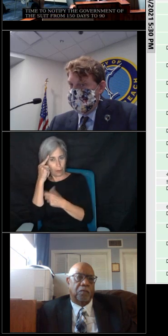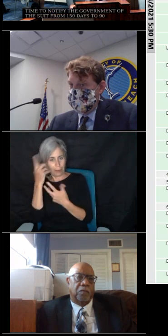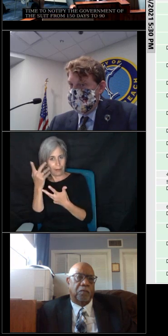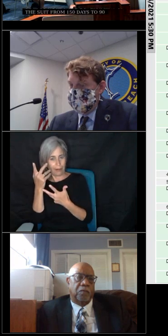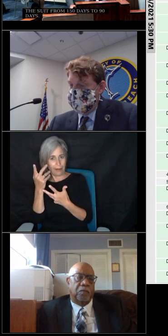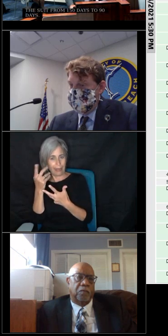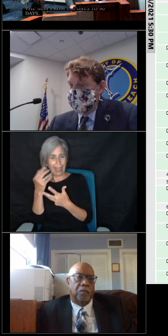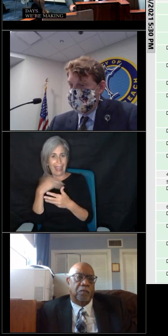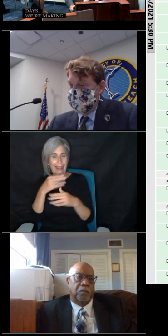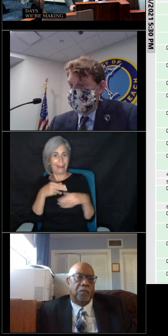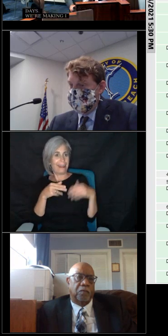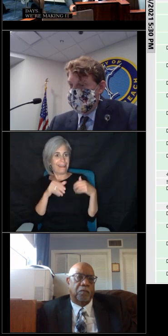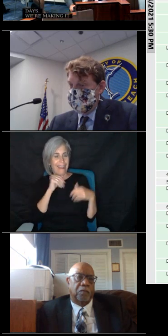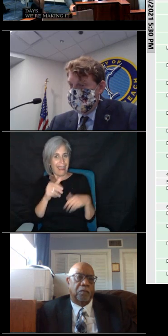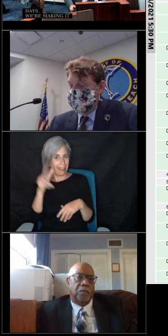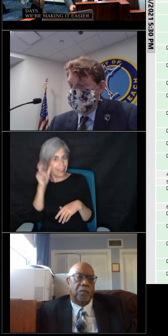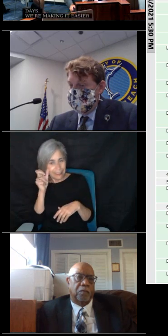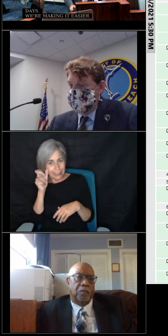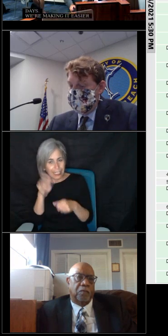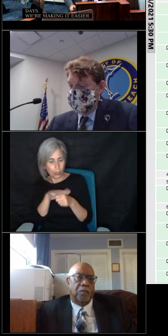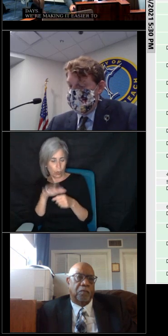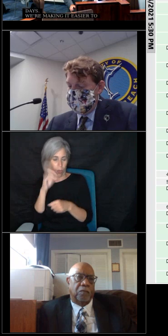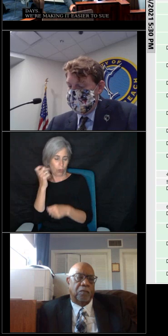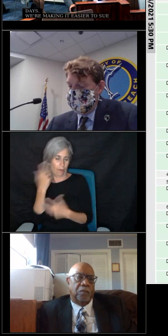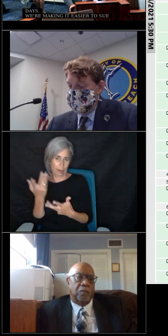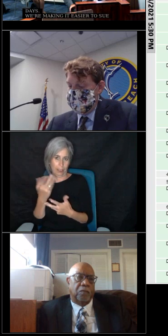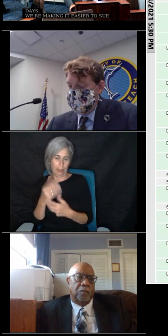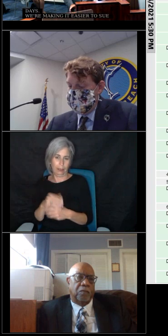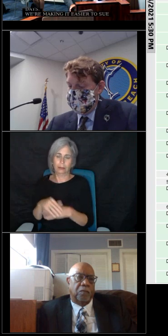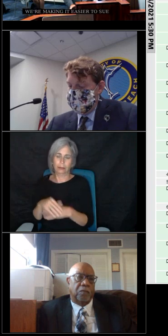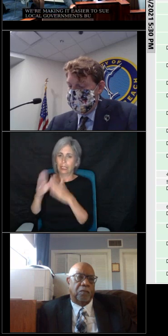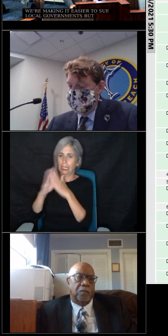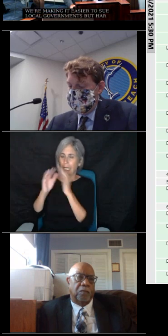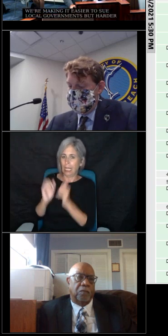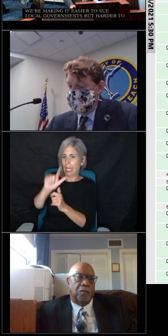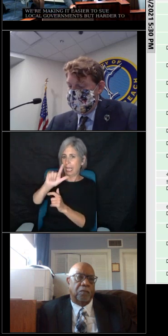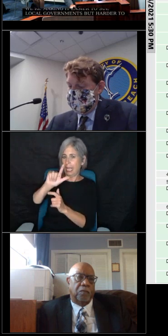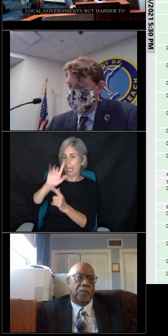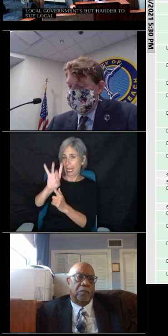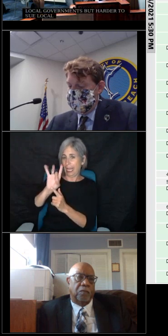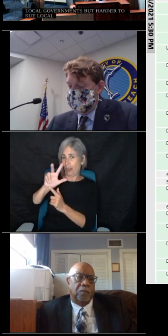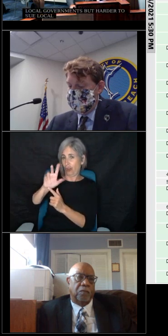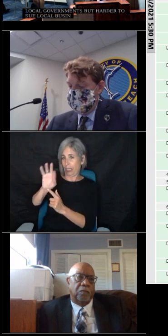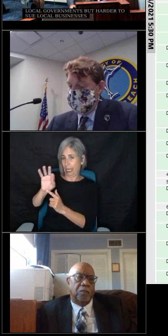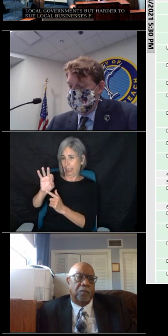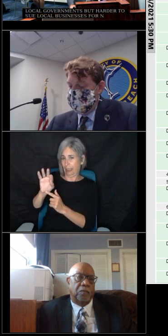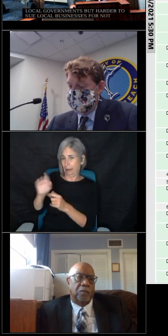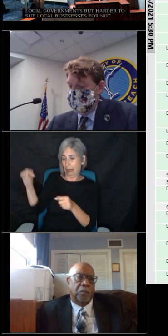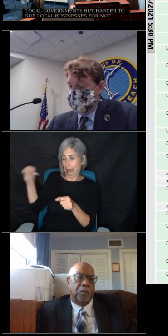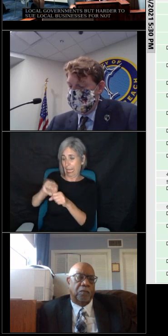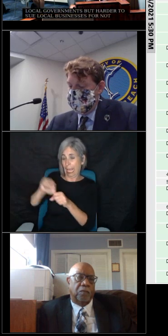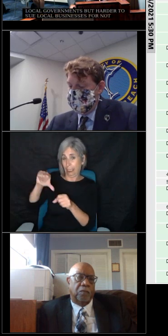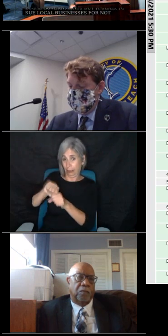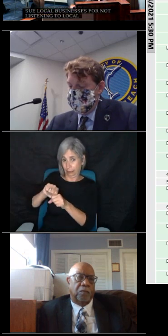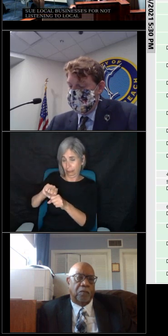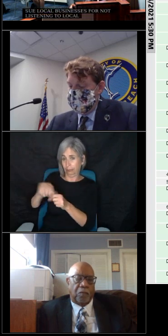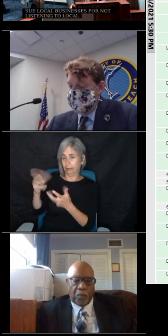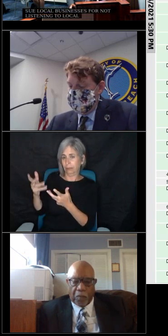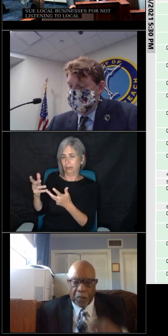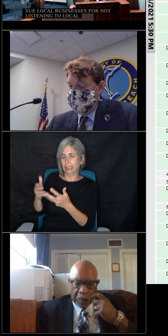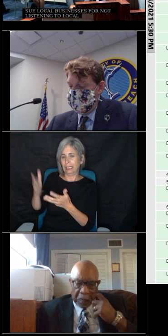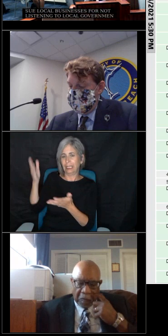listening to local government. House Bill 839, gasoline preemption,